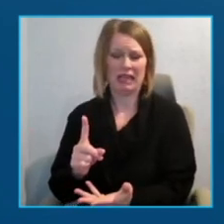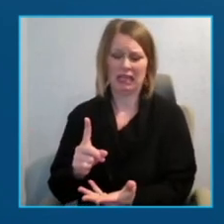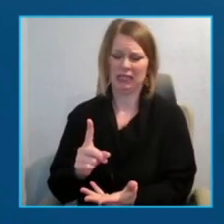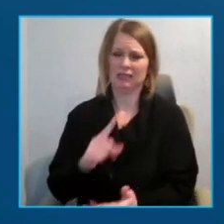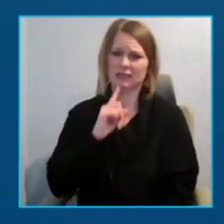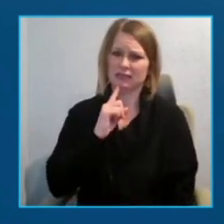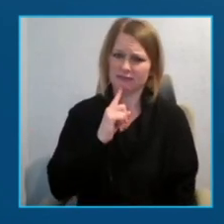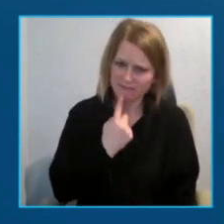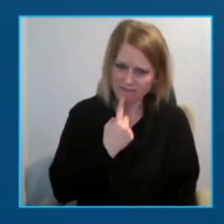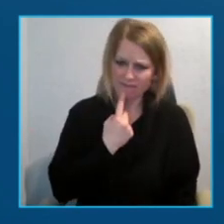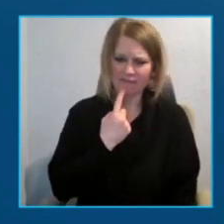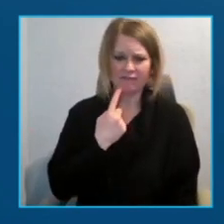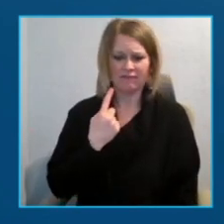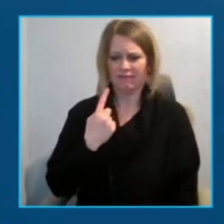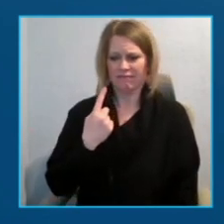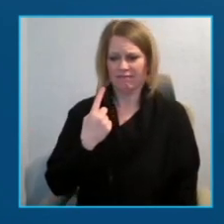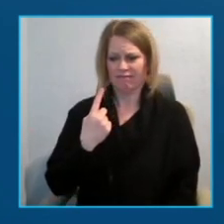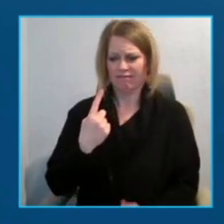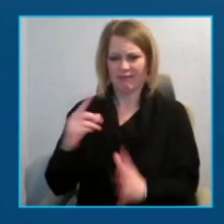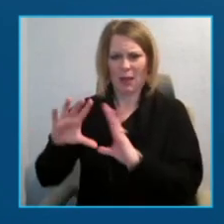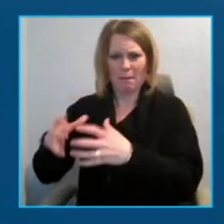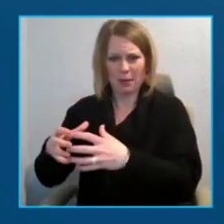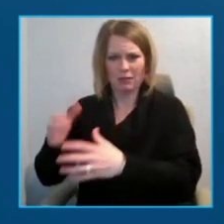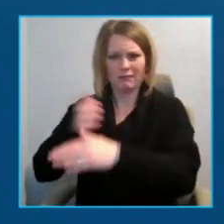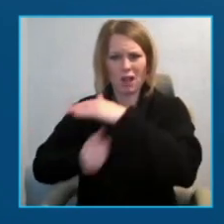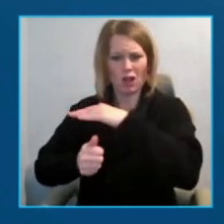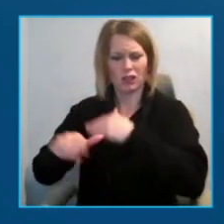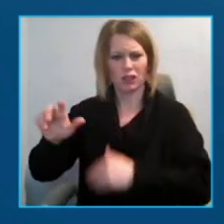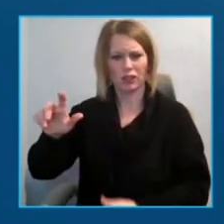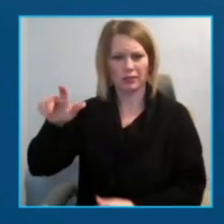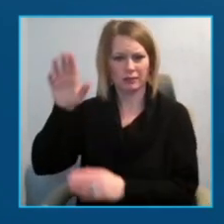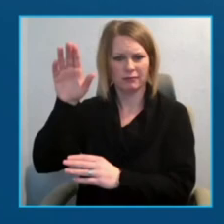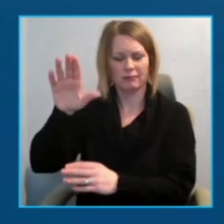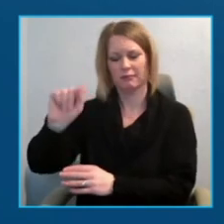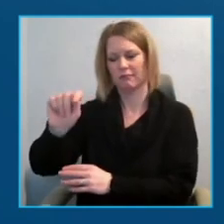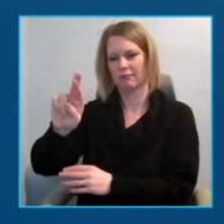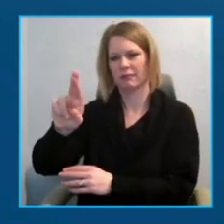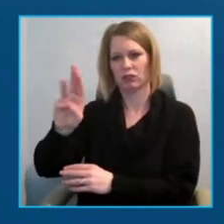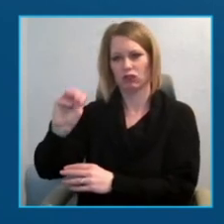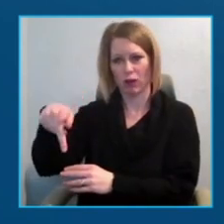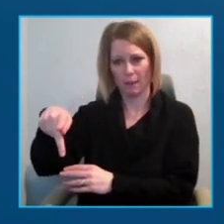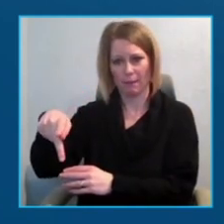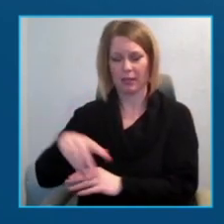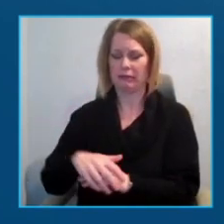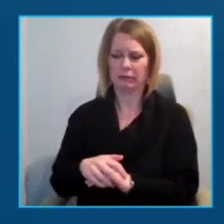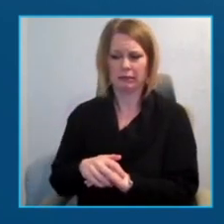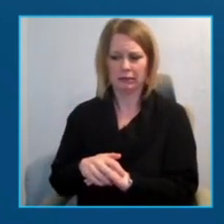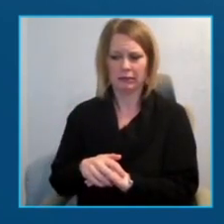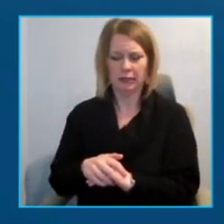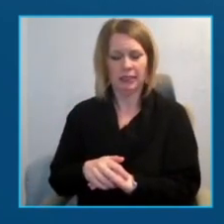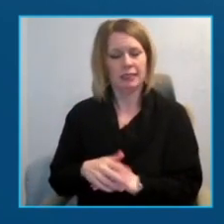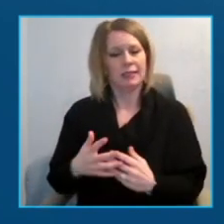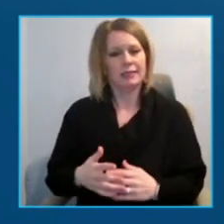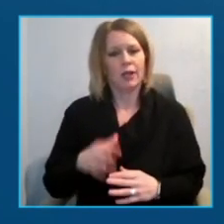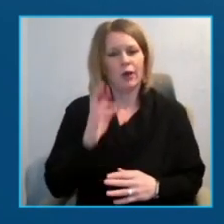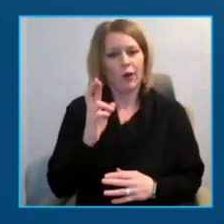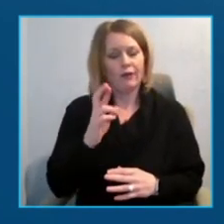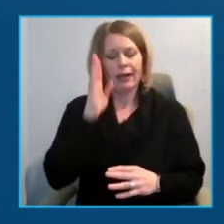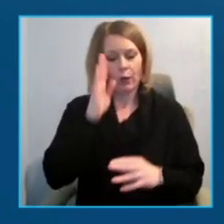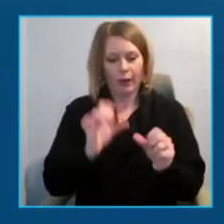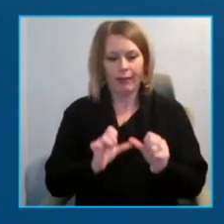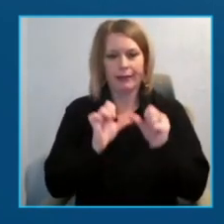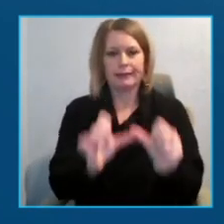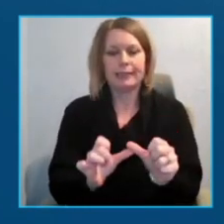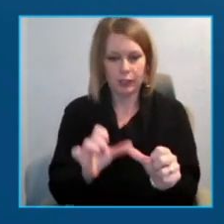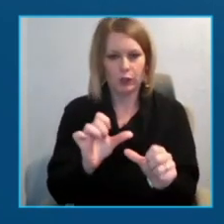sure haven't defeated Trumpism. And with your continued work, we will continue the great work of winning elections up and